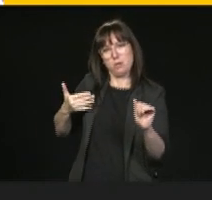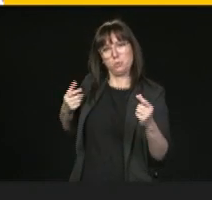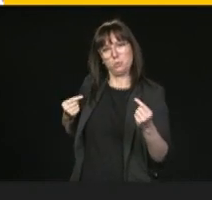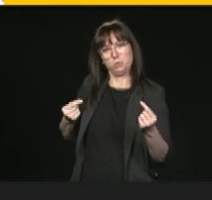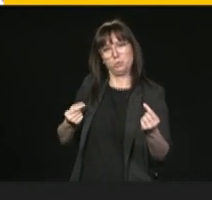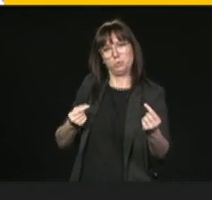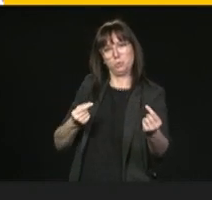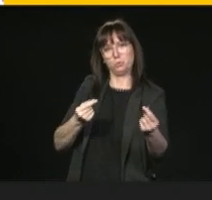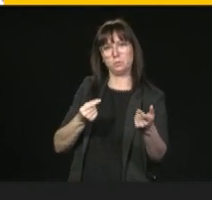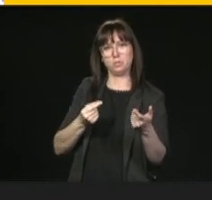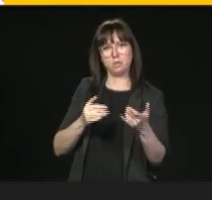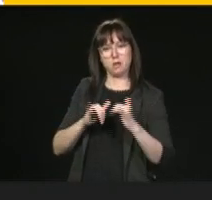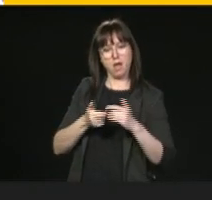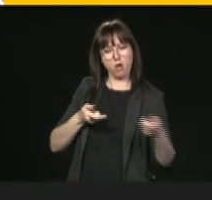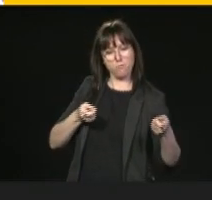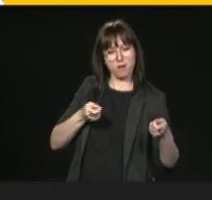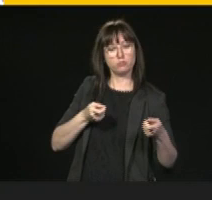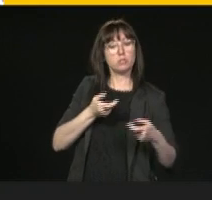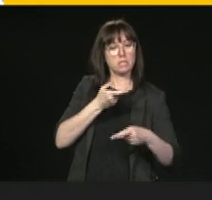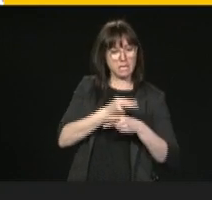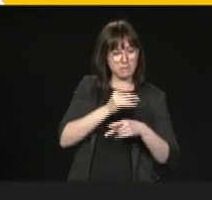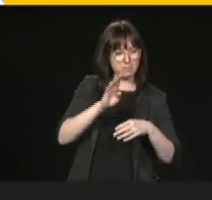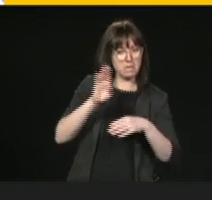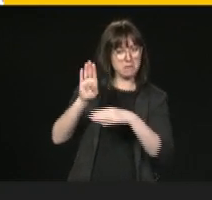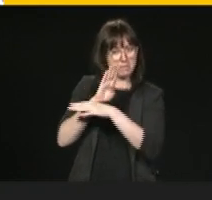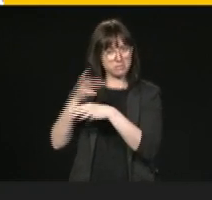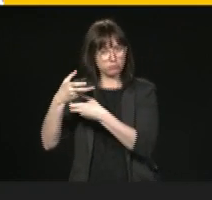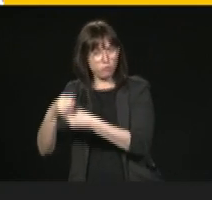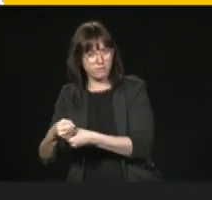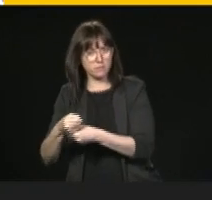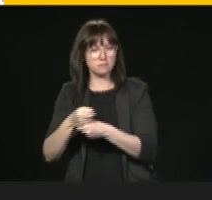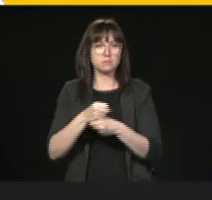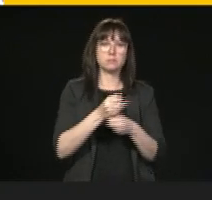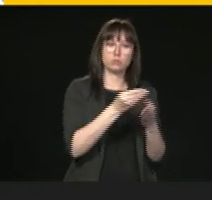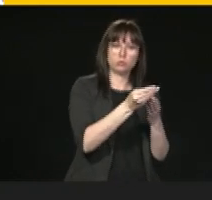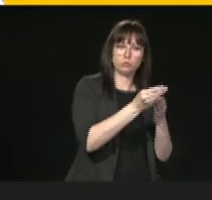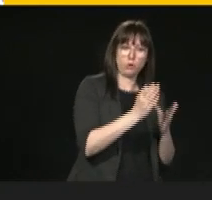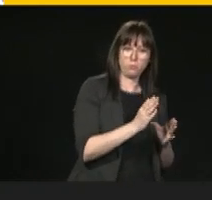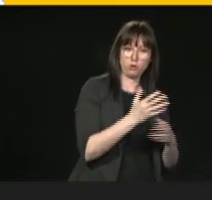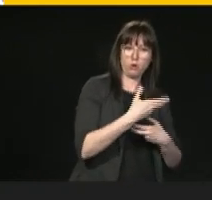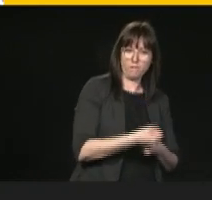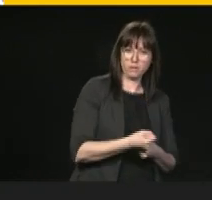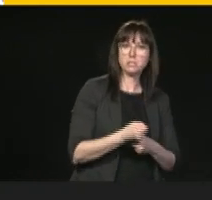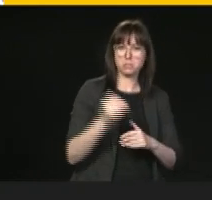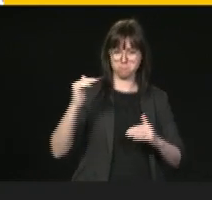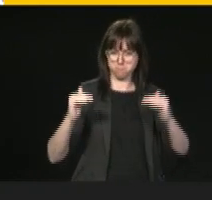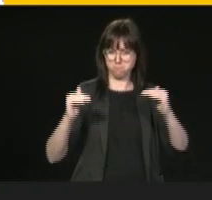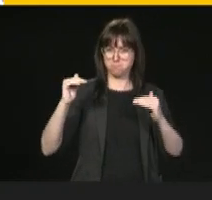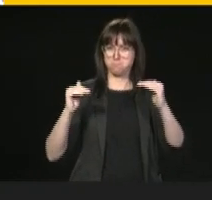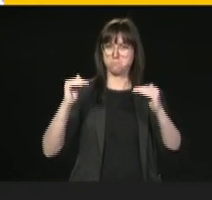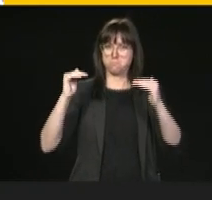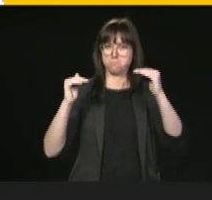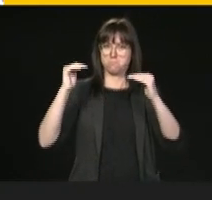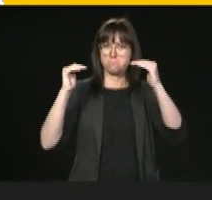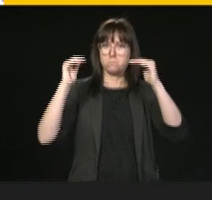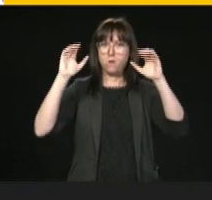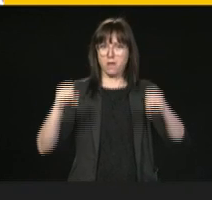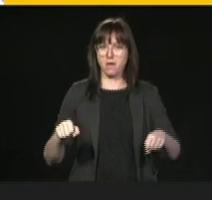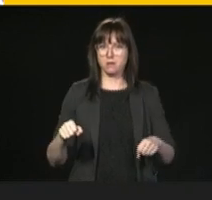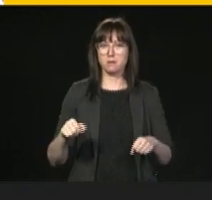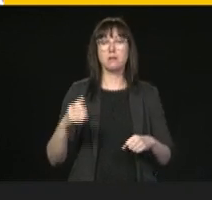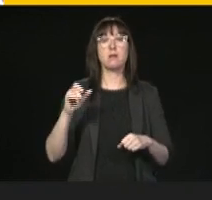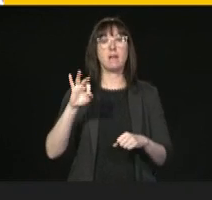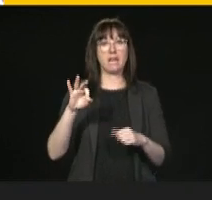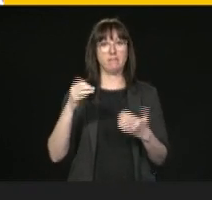business confidence, and I think we will, and if the policies we talked here, if they work as intended, I think